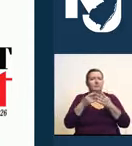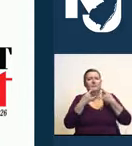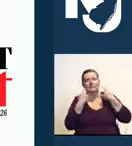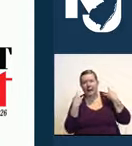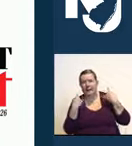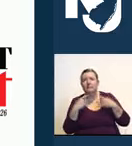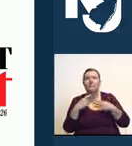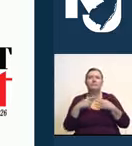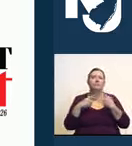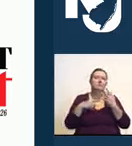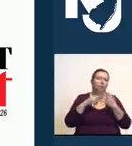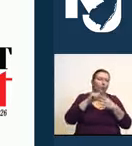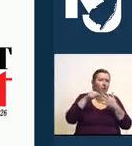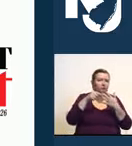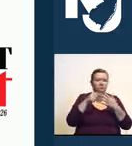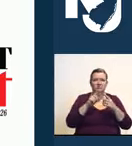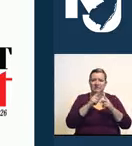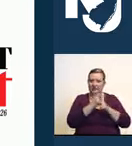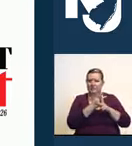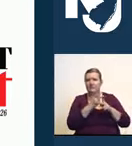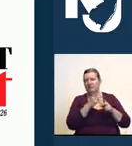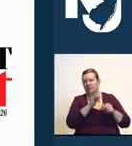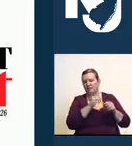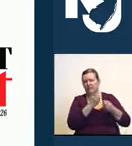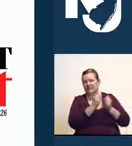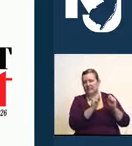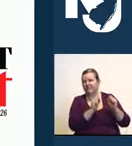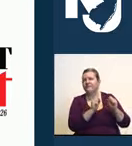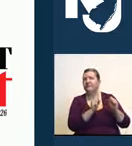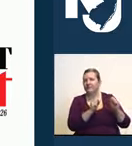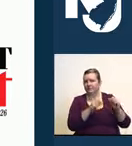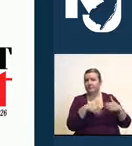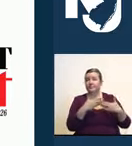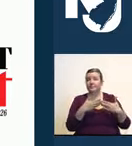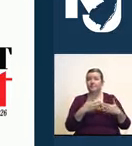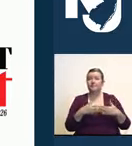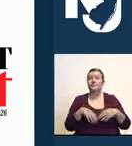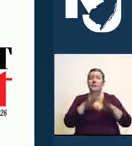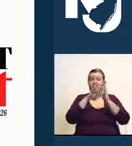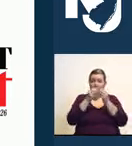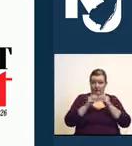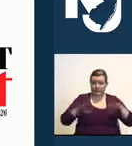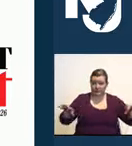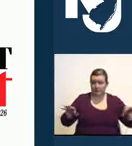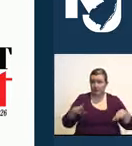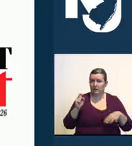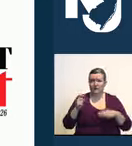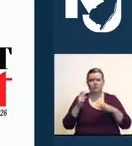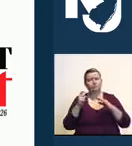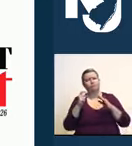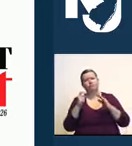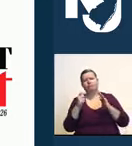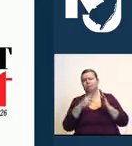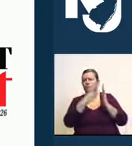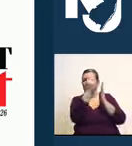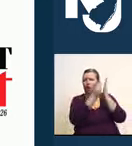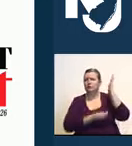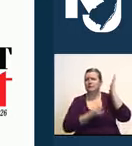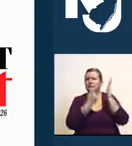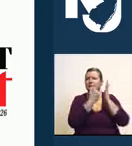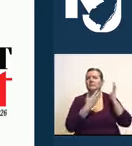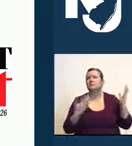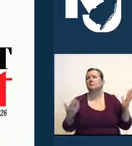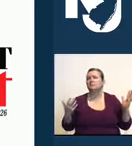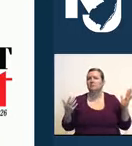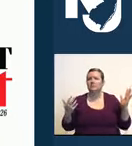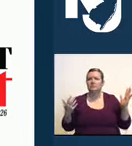necessary to remain safe. Throughout the pandemic, we needed the arts more than ever. So Tim also teamed with